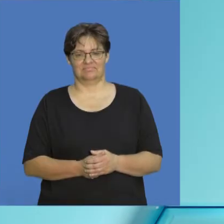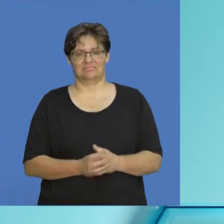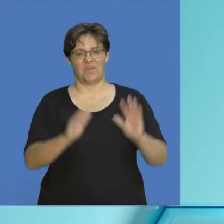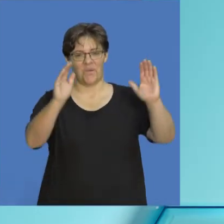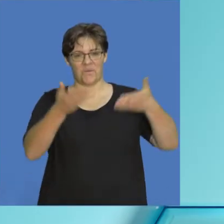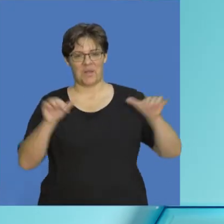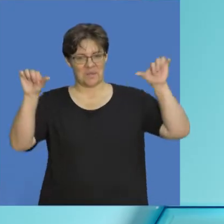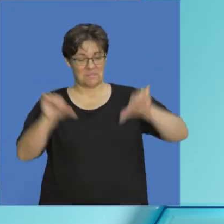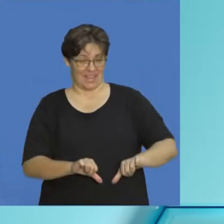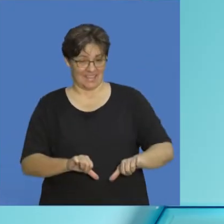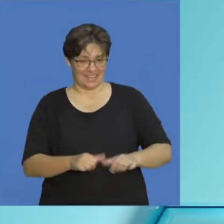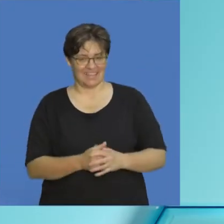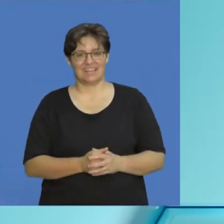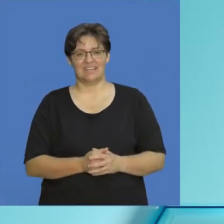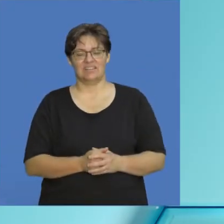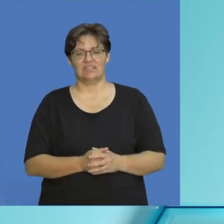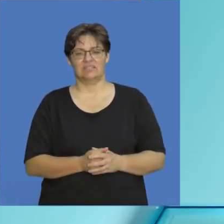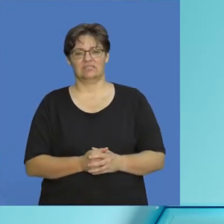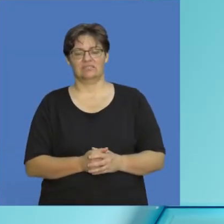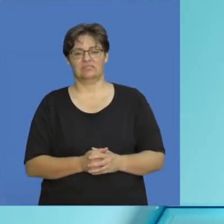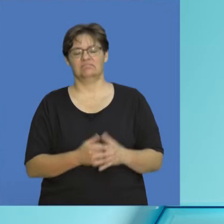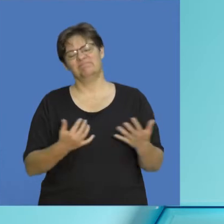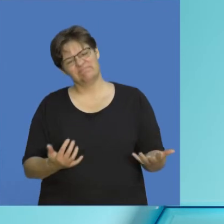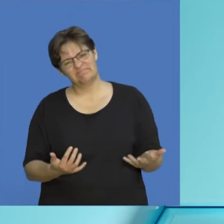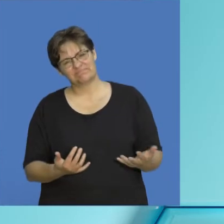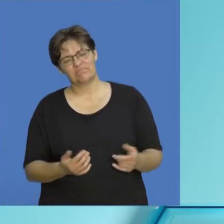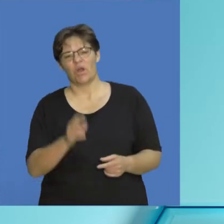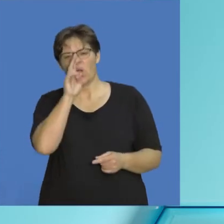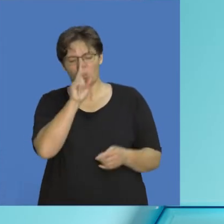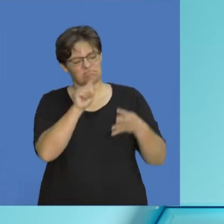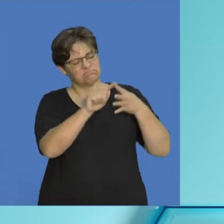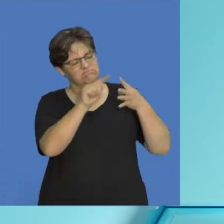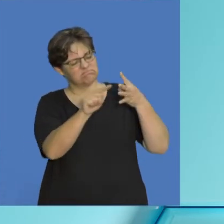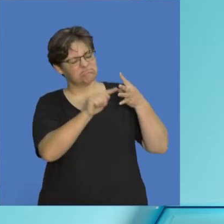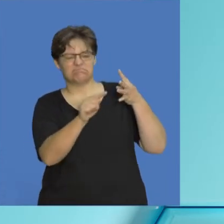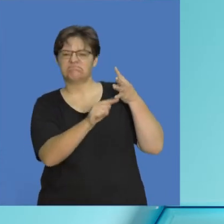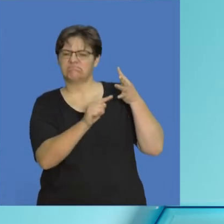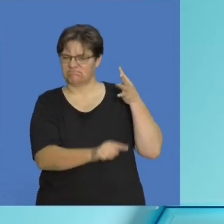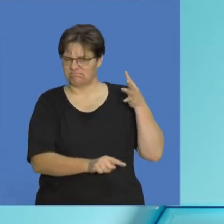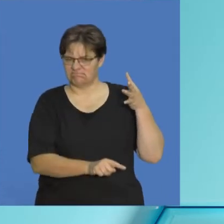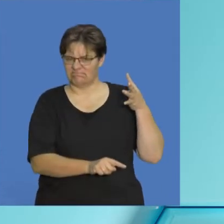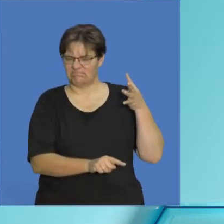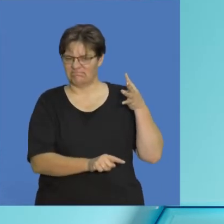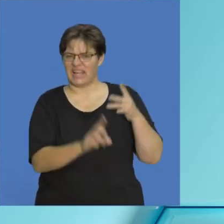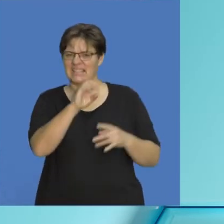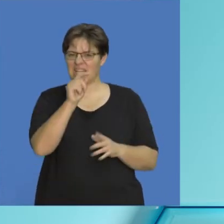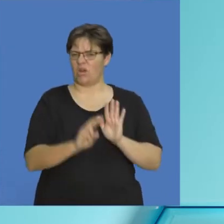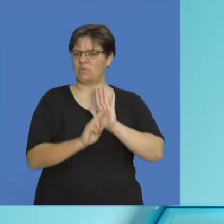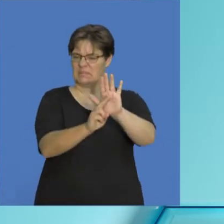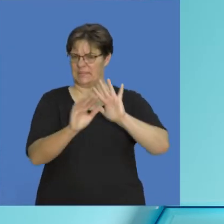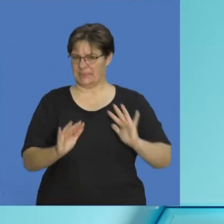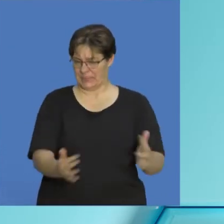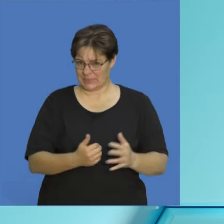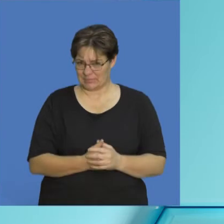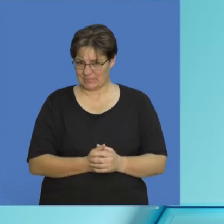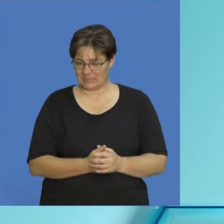Welcome back once again. So we looked at different ways of representing data, okay?